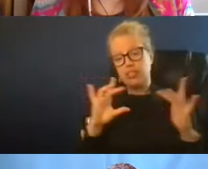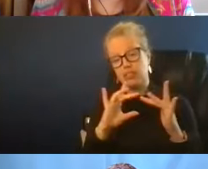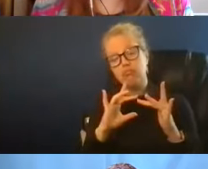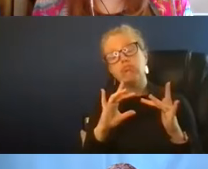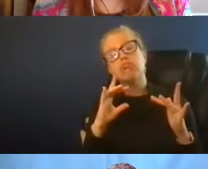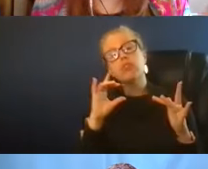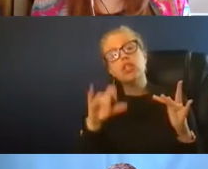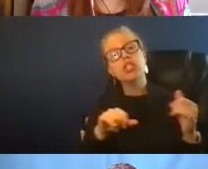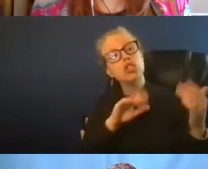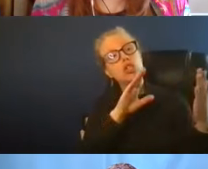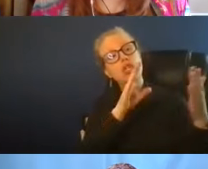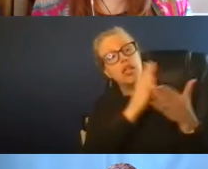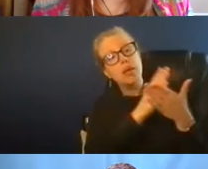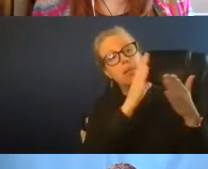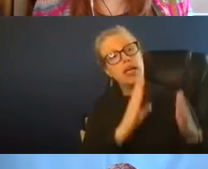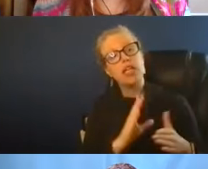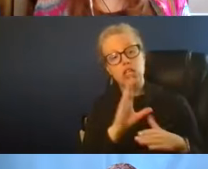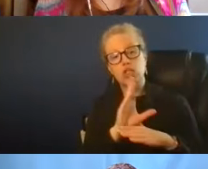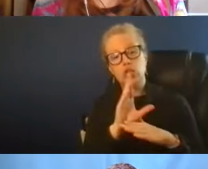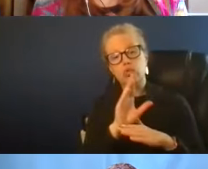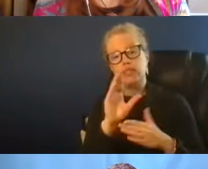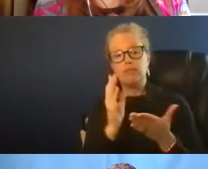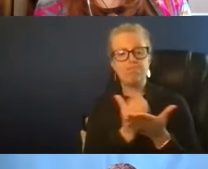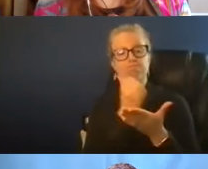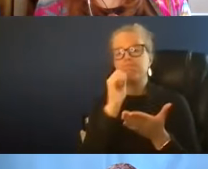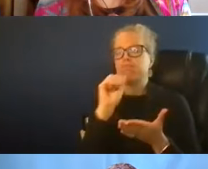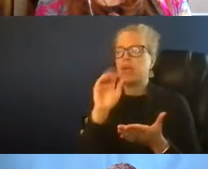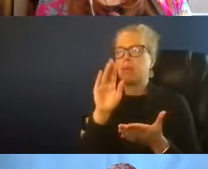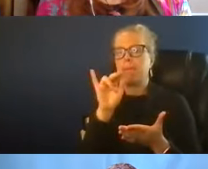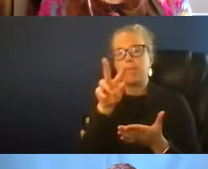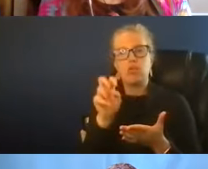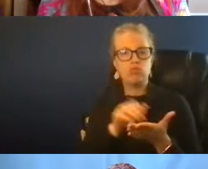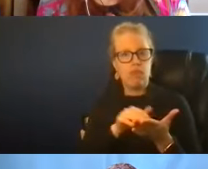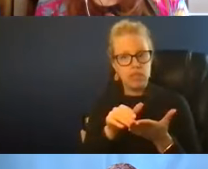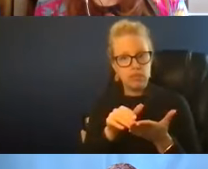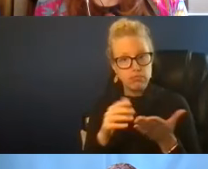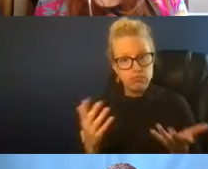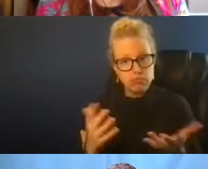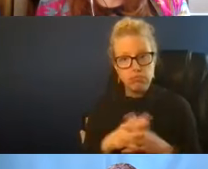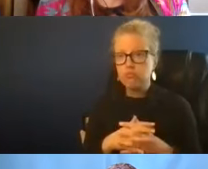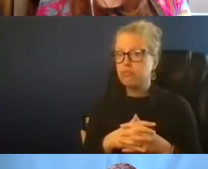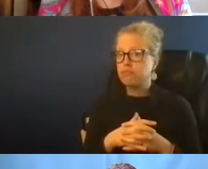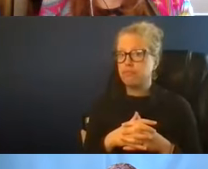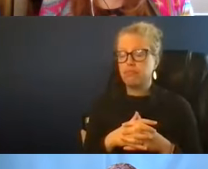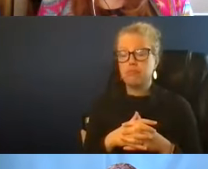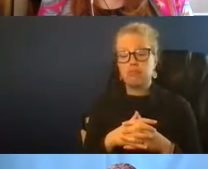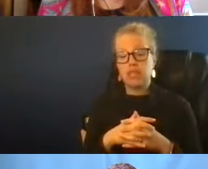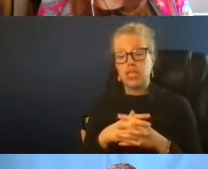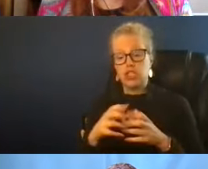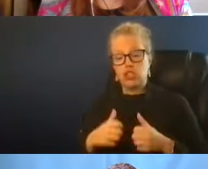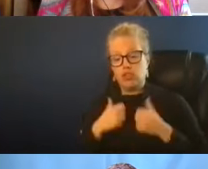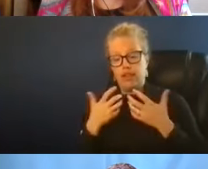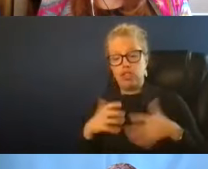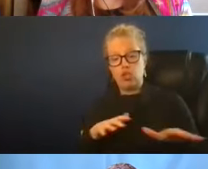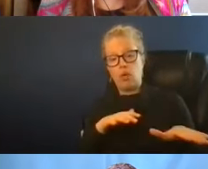the partner who's using abuse in a lot of cases. A lot of times victim survivors don't want to